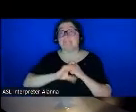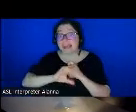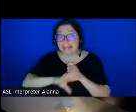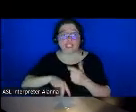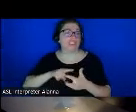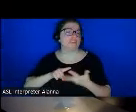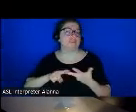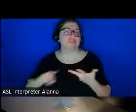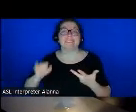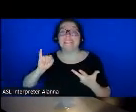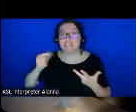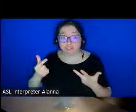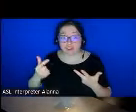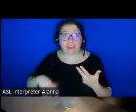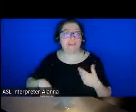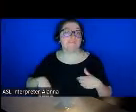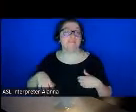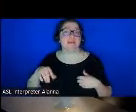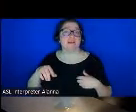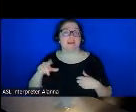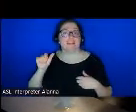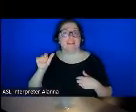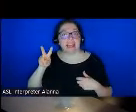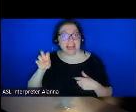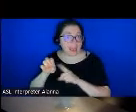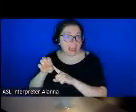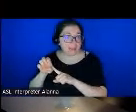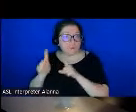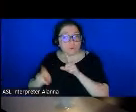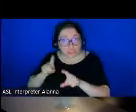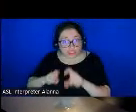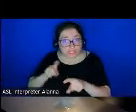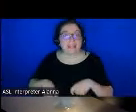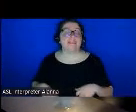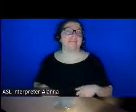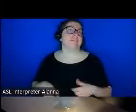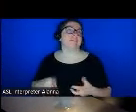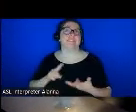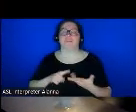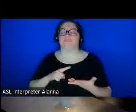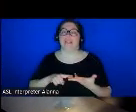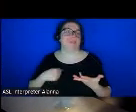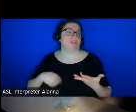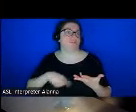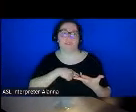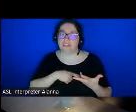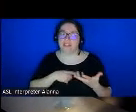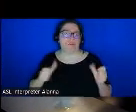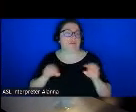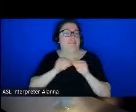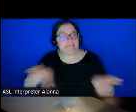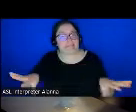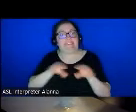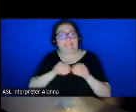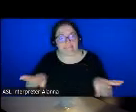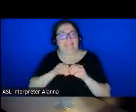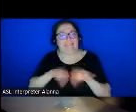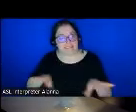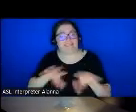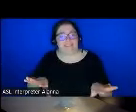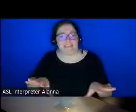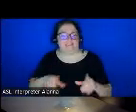by having instagram live questionnaires um it's it's been something that we've tried to be very upfront with with our community